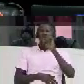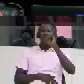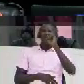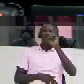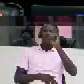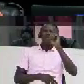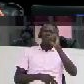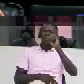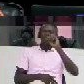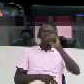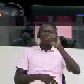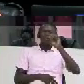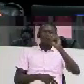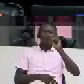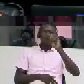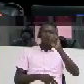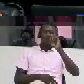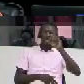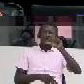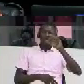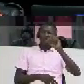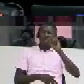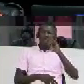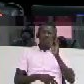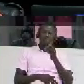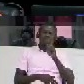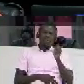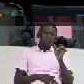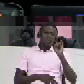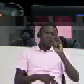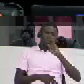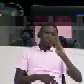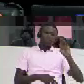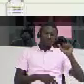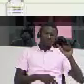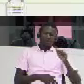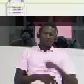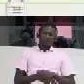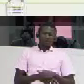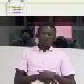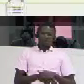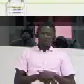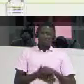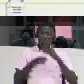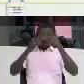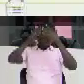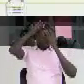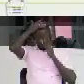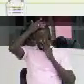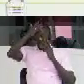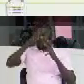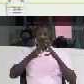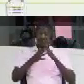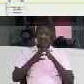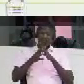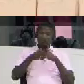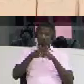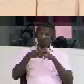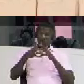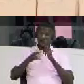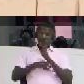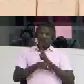mooy nit ñu mun a wax Solo Jiba mi mooy kan. soldat la de. He was a soldier. Do you know which unit of the